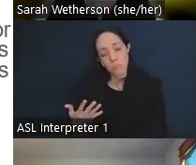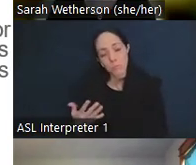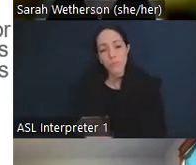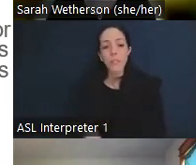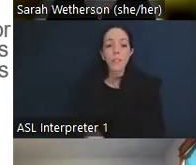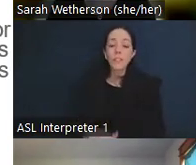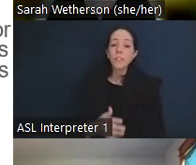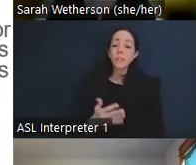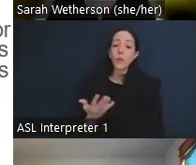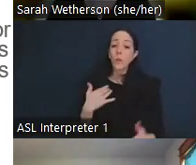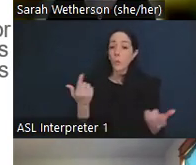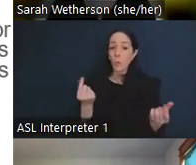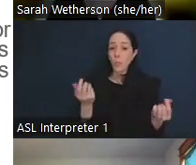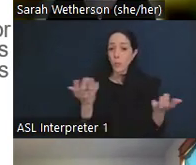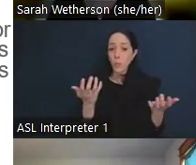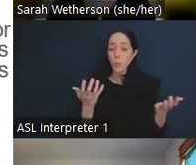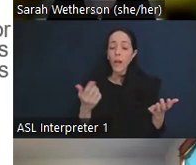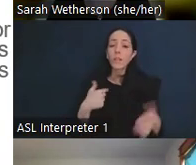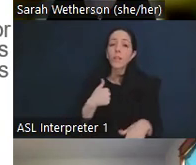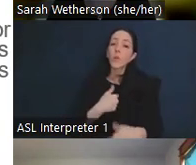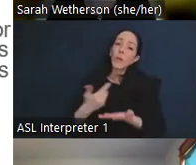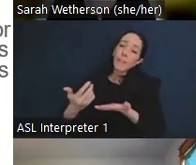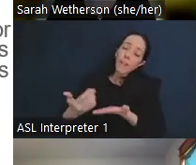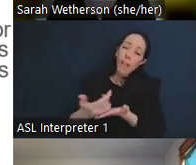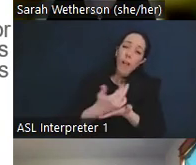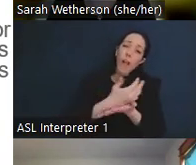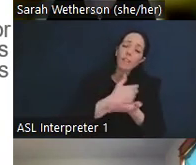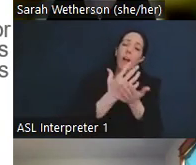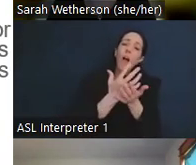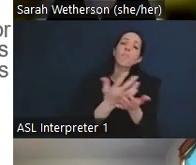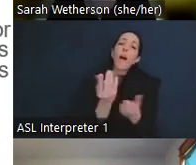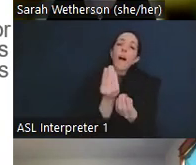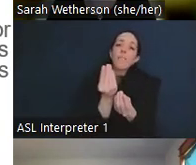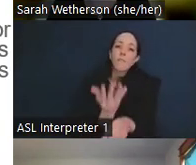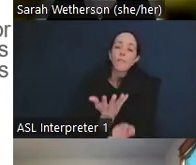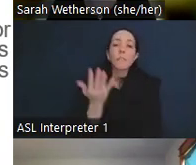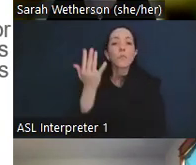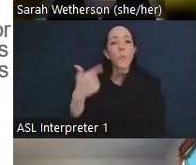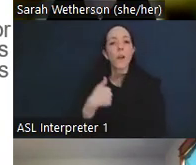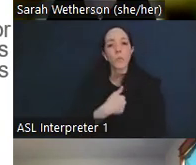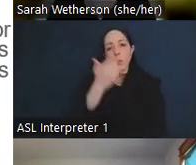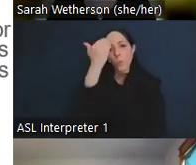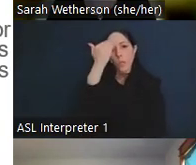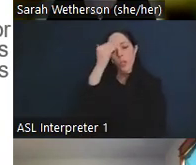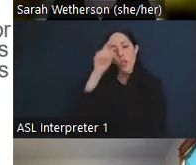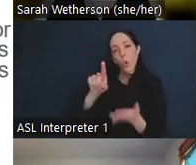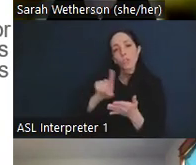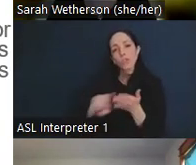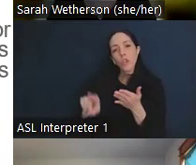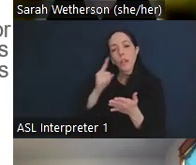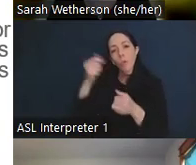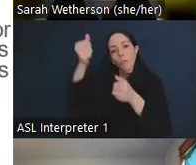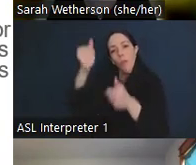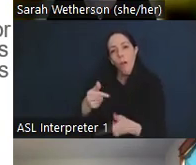end up doing is we end up collecting a lot of information up front. We should only be pending for